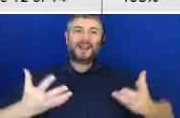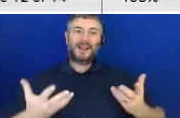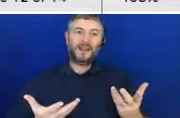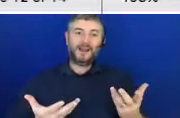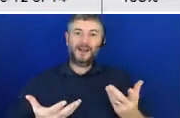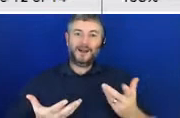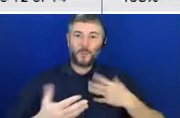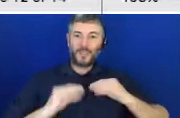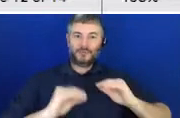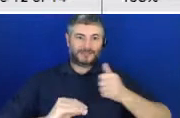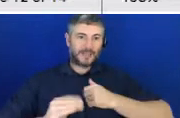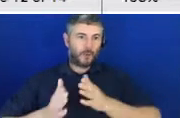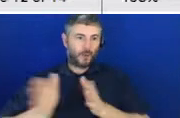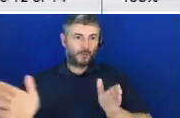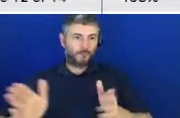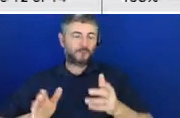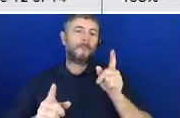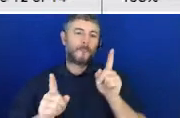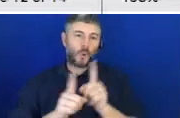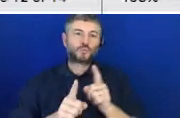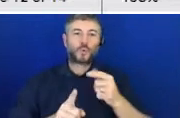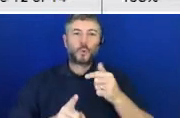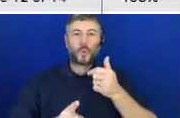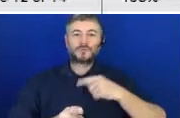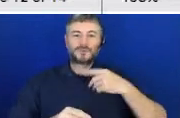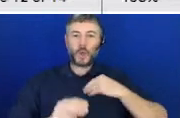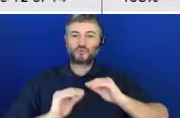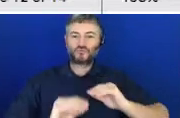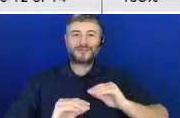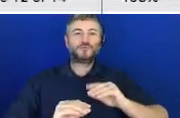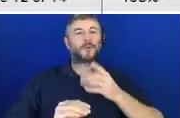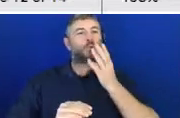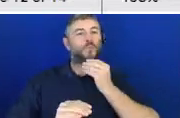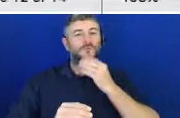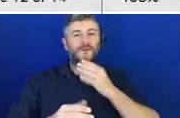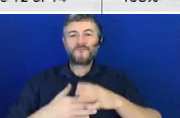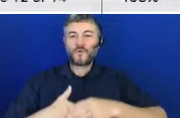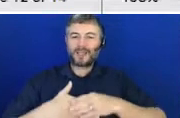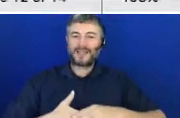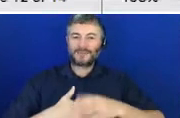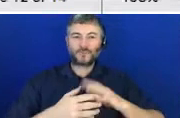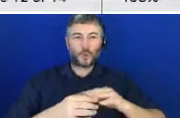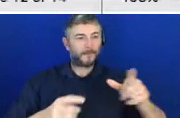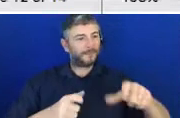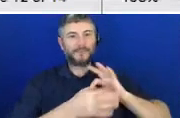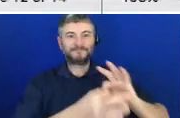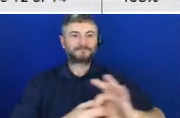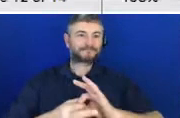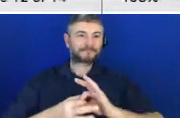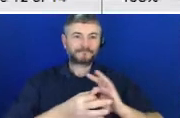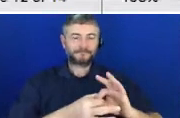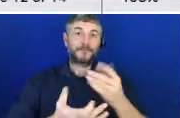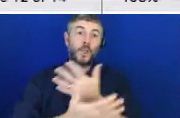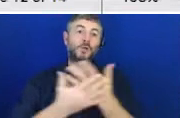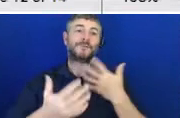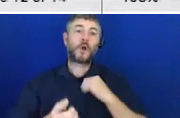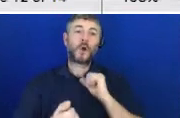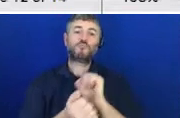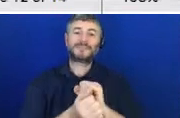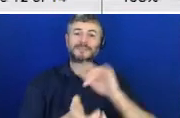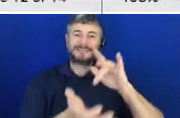We aim to be very user-friendly in what we do. And at the moment, what we're doing is, obviously, a lot of our prison centres